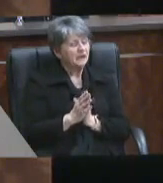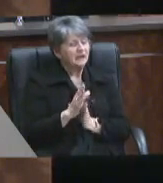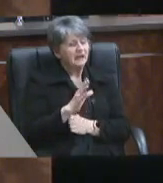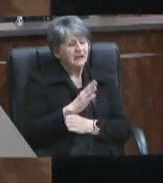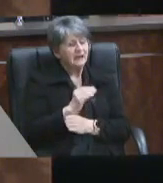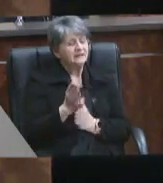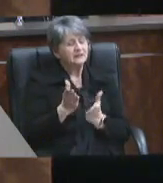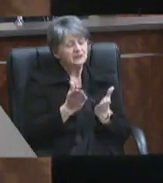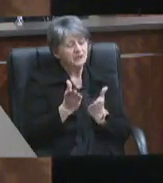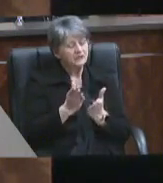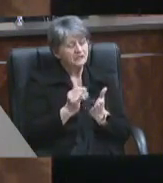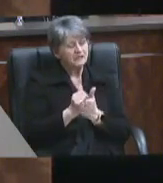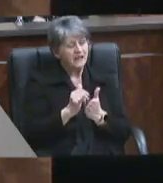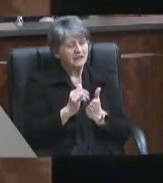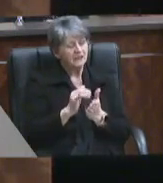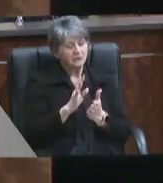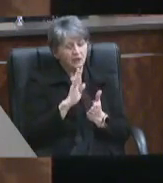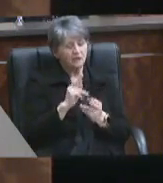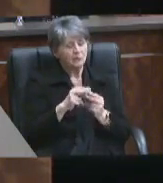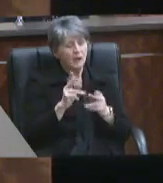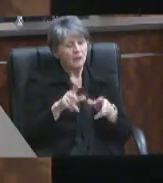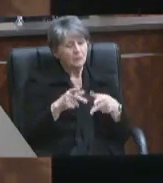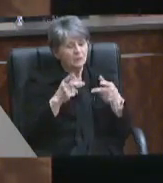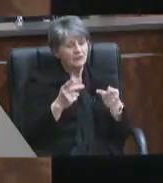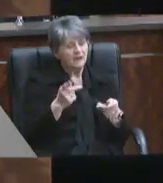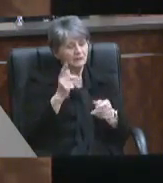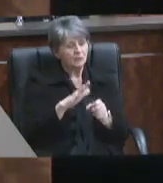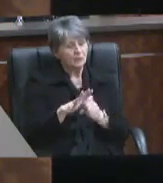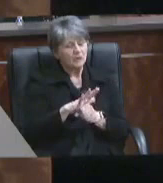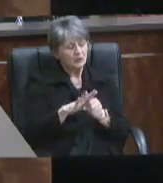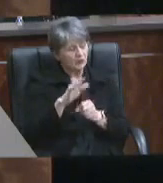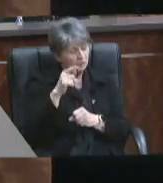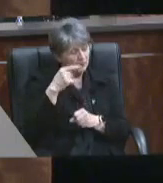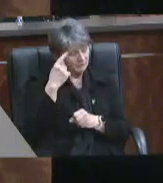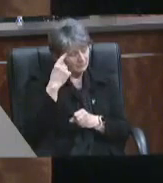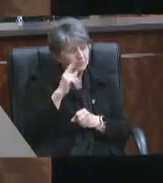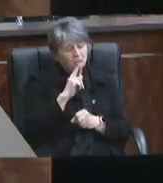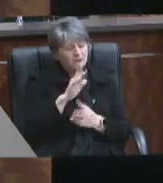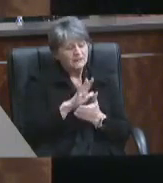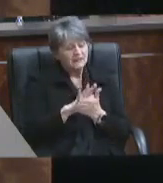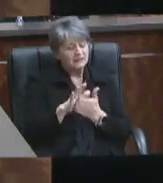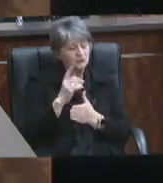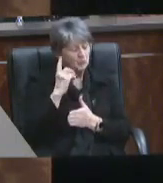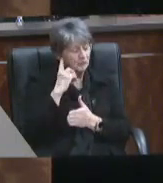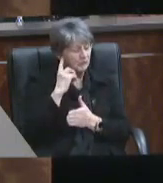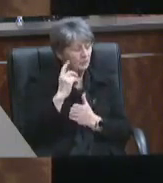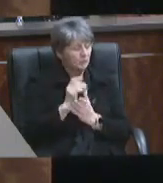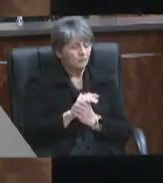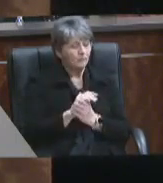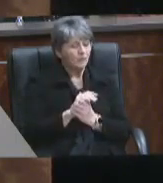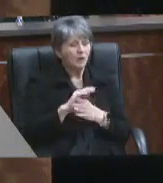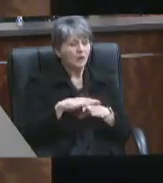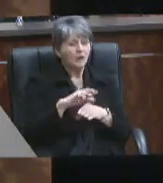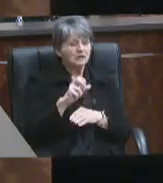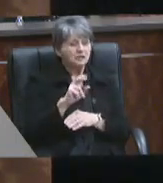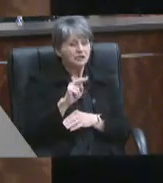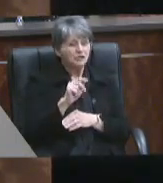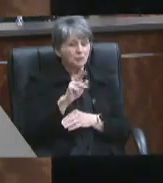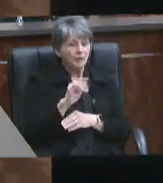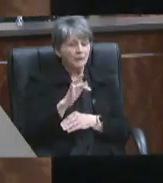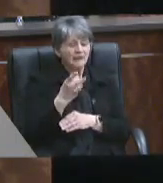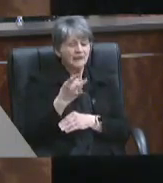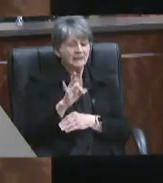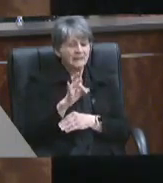talking about providing and working with municipalities was really nice to hear. On January the 18th, you heard